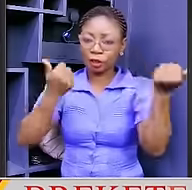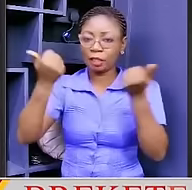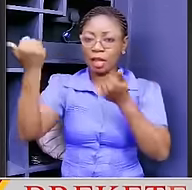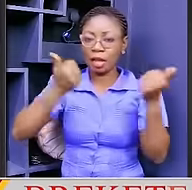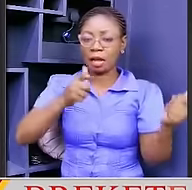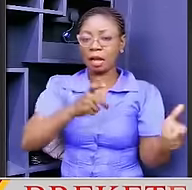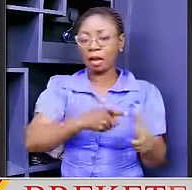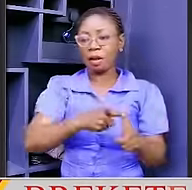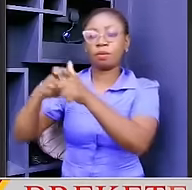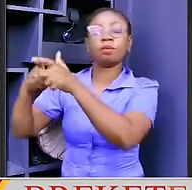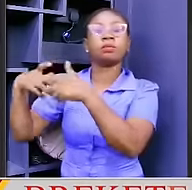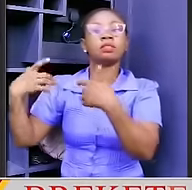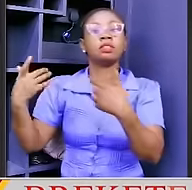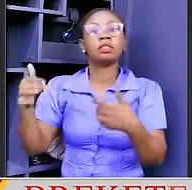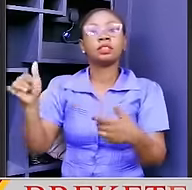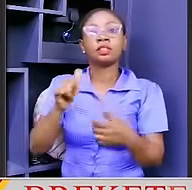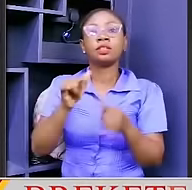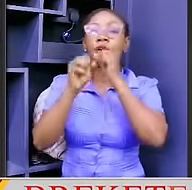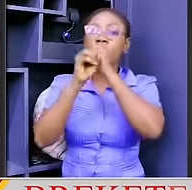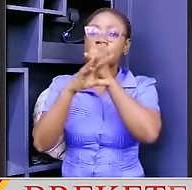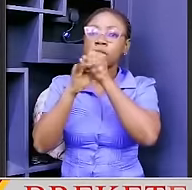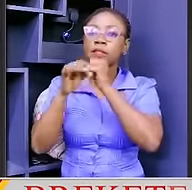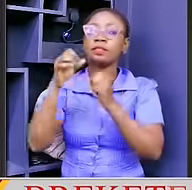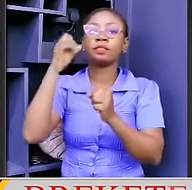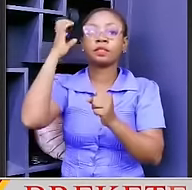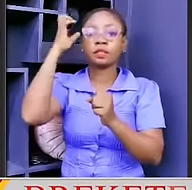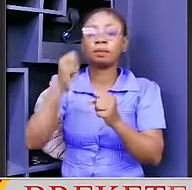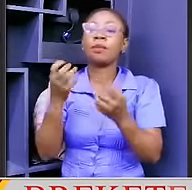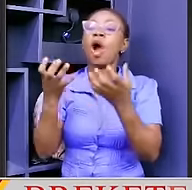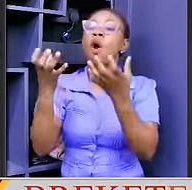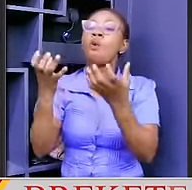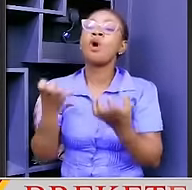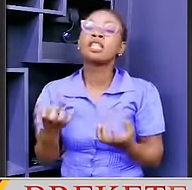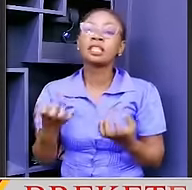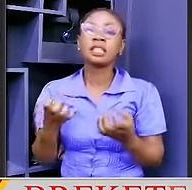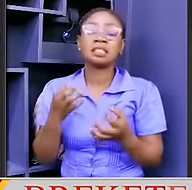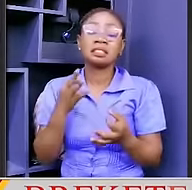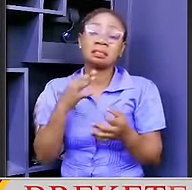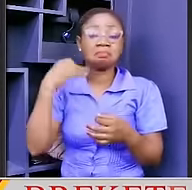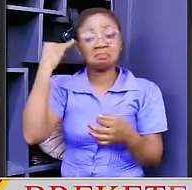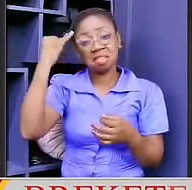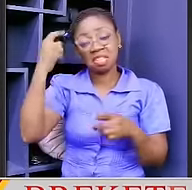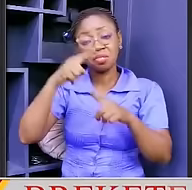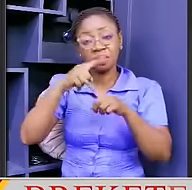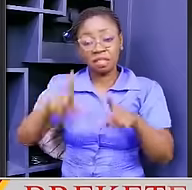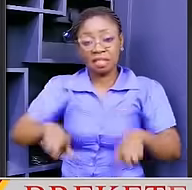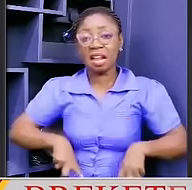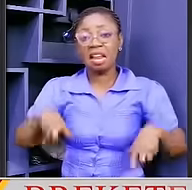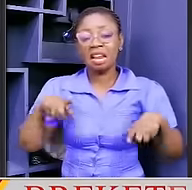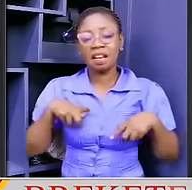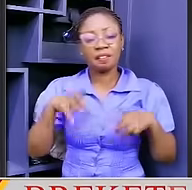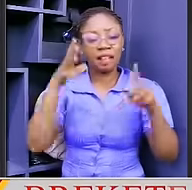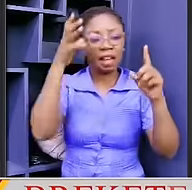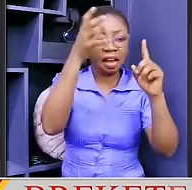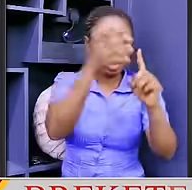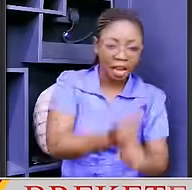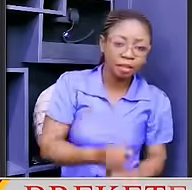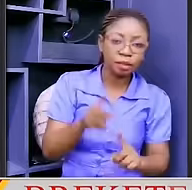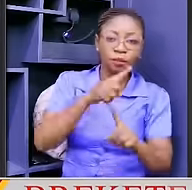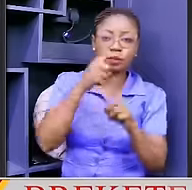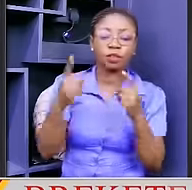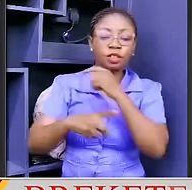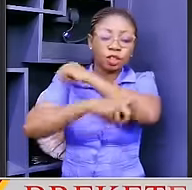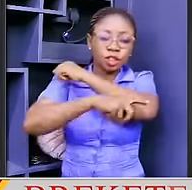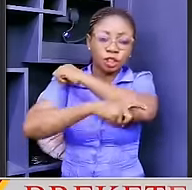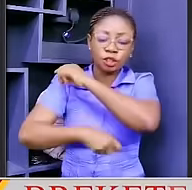unwanted. Therefore spoil his name. It was said that time when they are alive, they catch and wear the siphon fuel